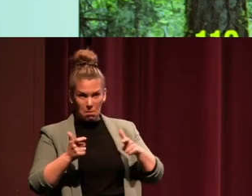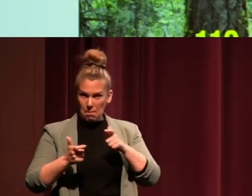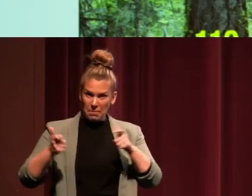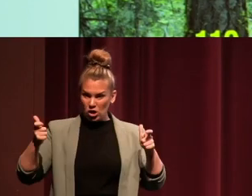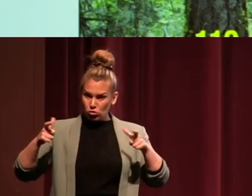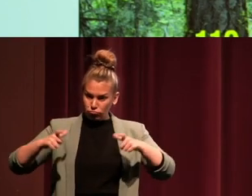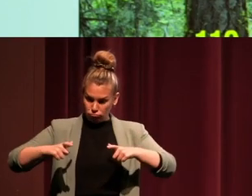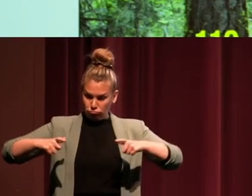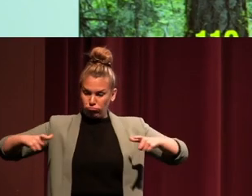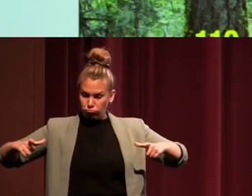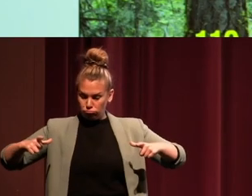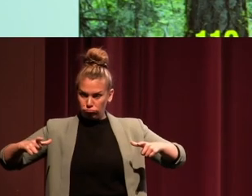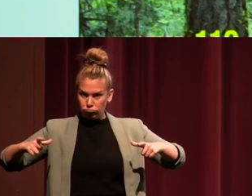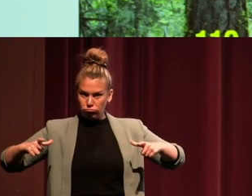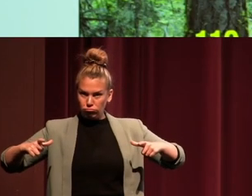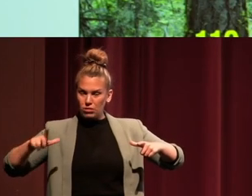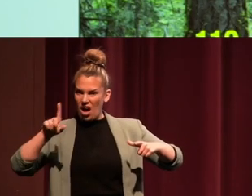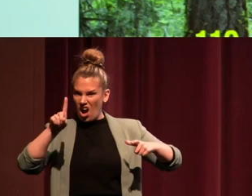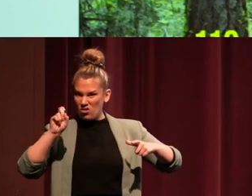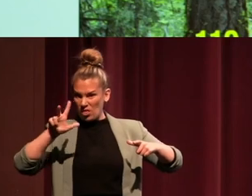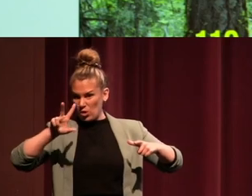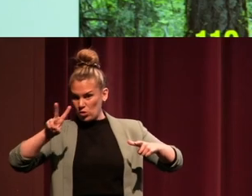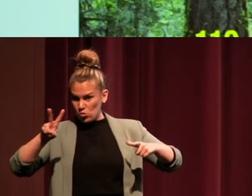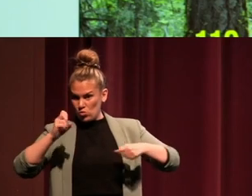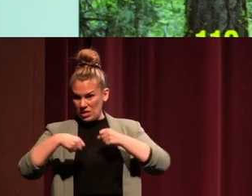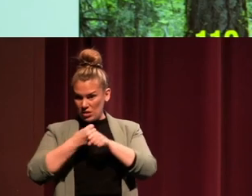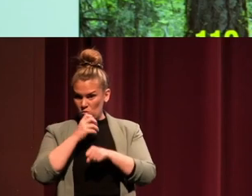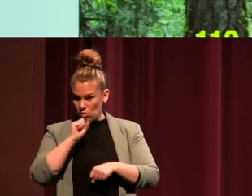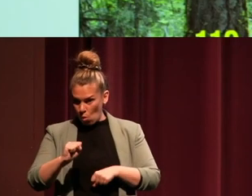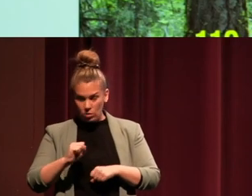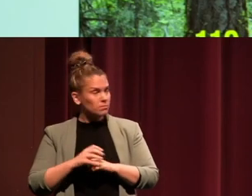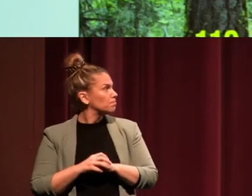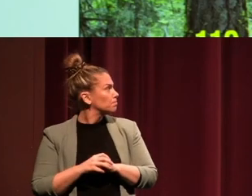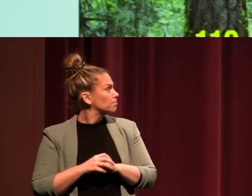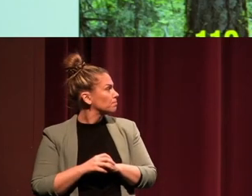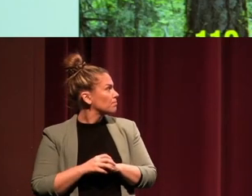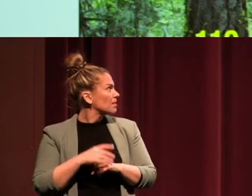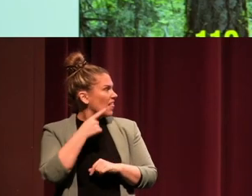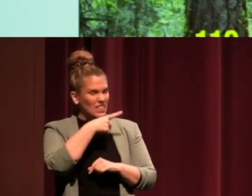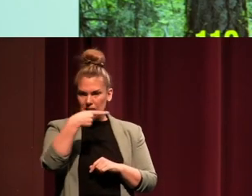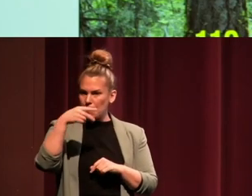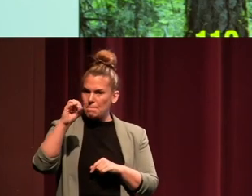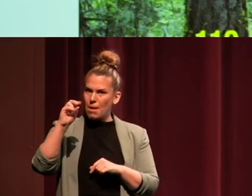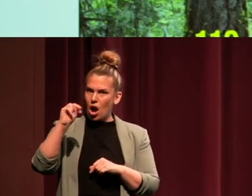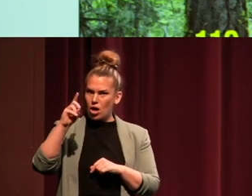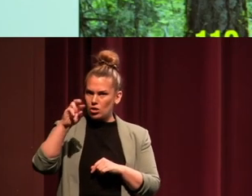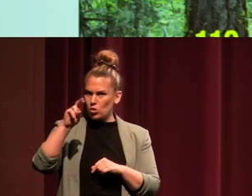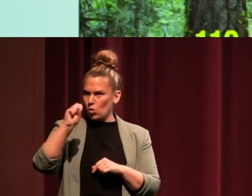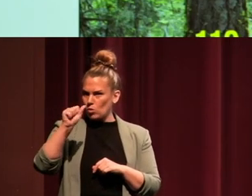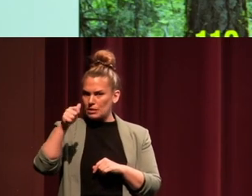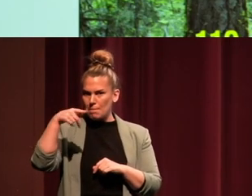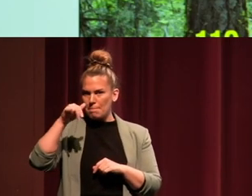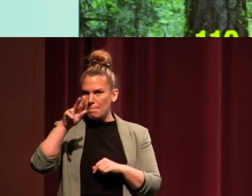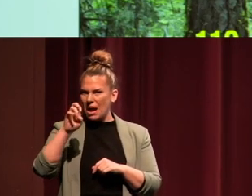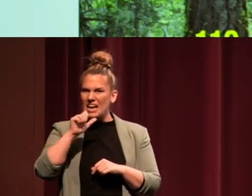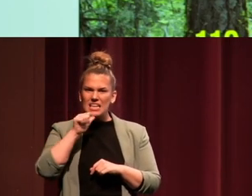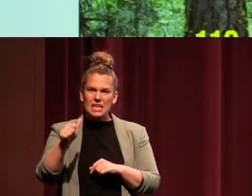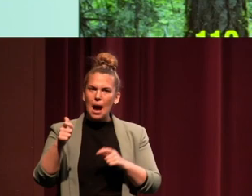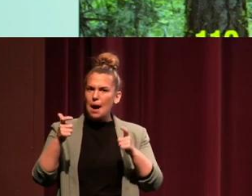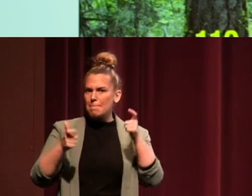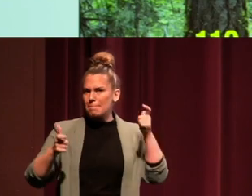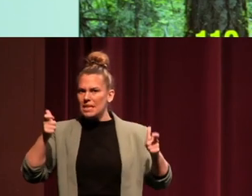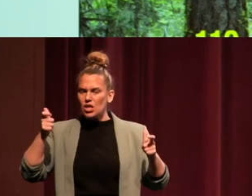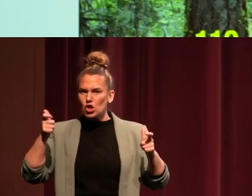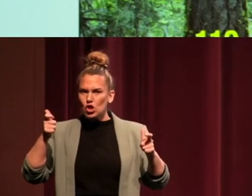in diameter. It's 132 years old. These ponderosa pine are not much bigger in size, but they're much